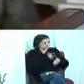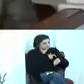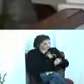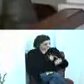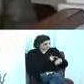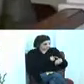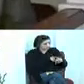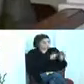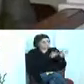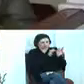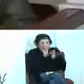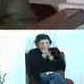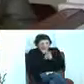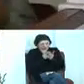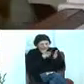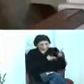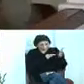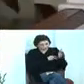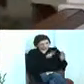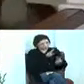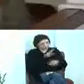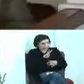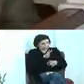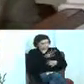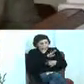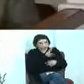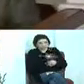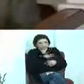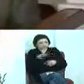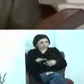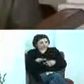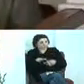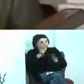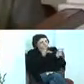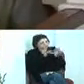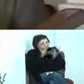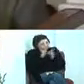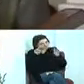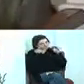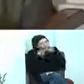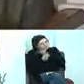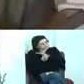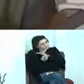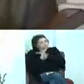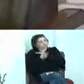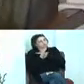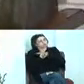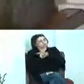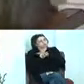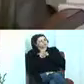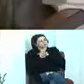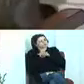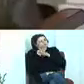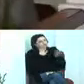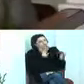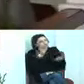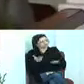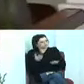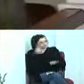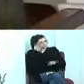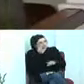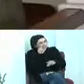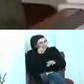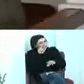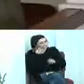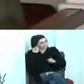32, 33, where Jesus predicts his death for the first time. He talked about it,